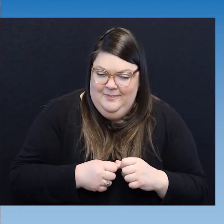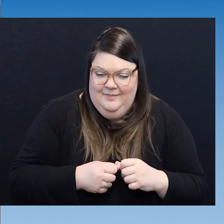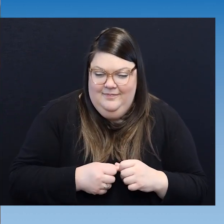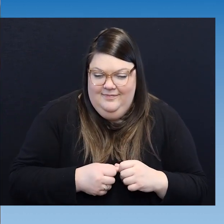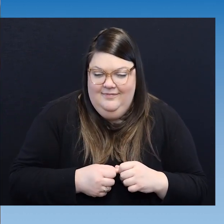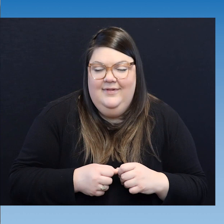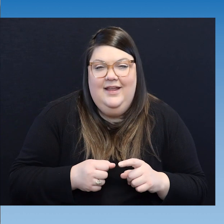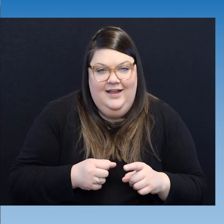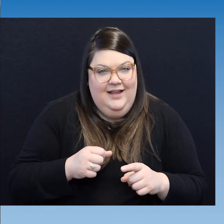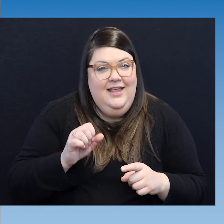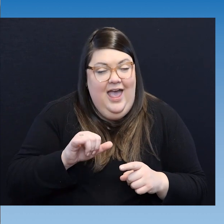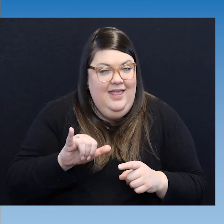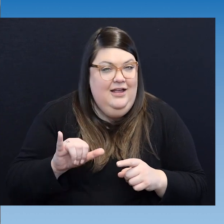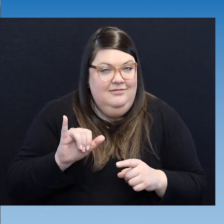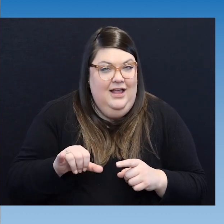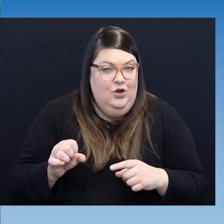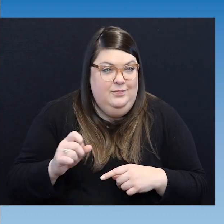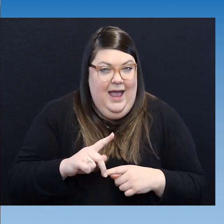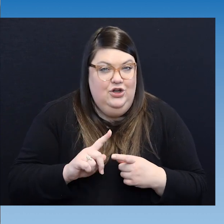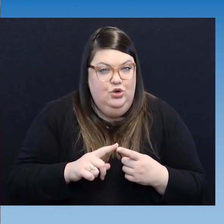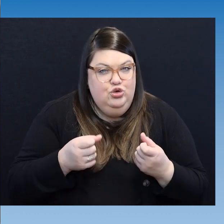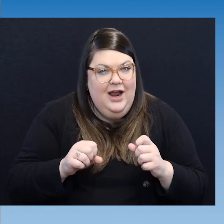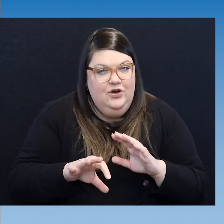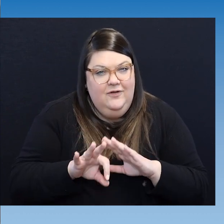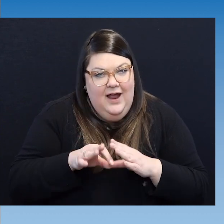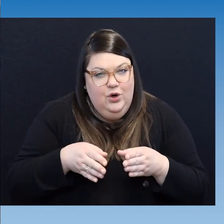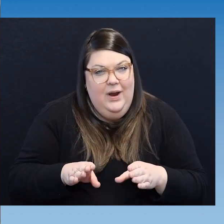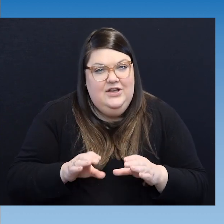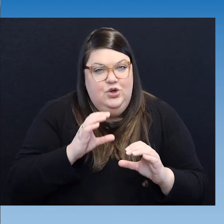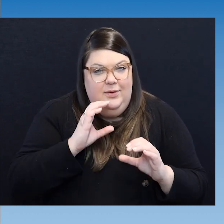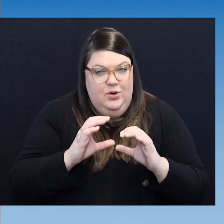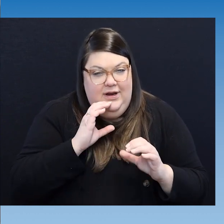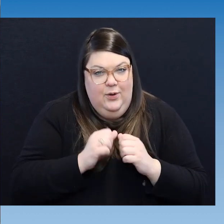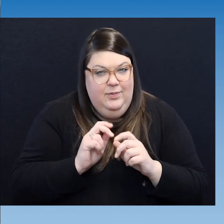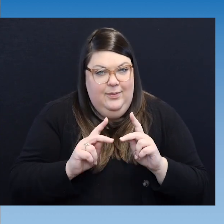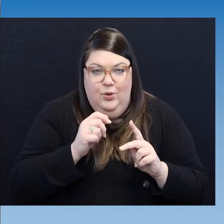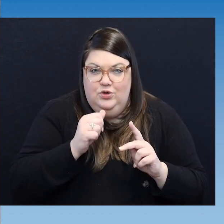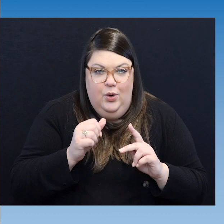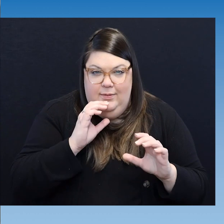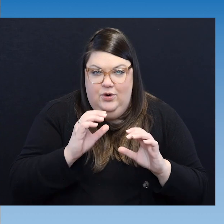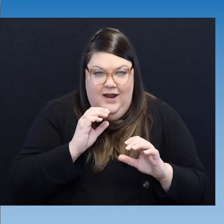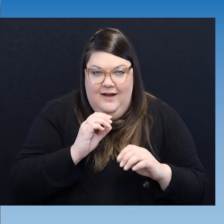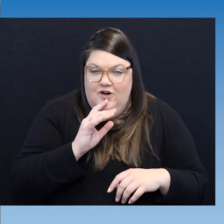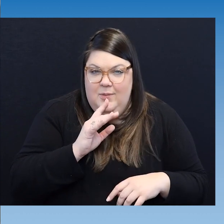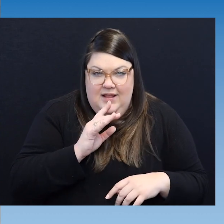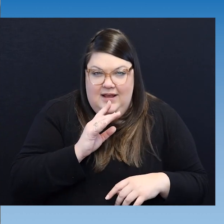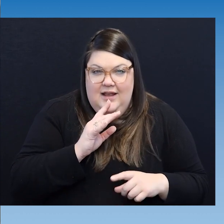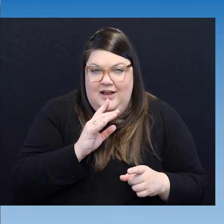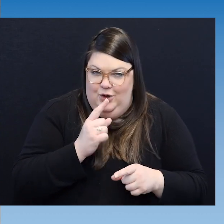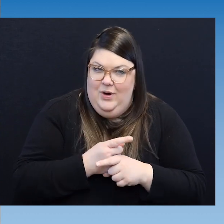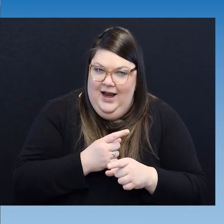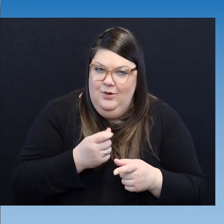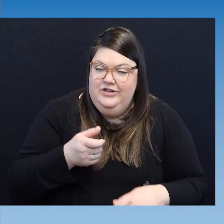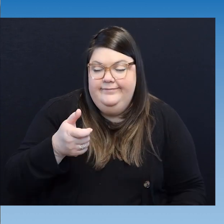Mm-hmm. And that again, that goes back to trying to find ways to communicate with people that really don't communicate verbally. And you